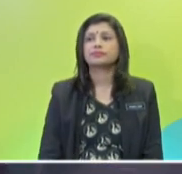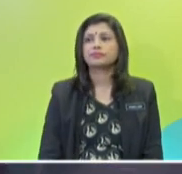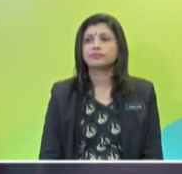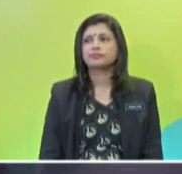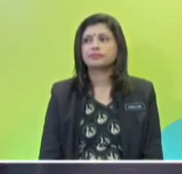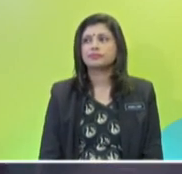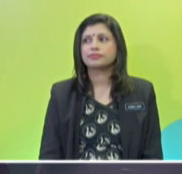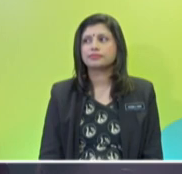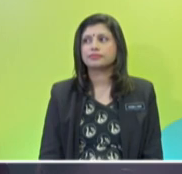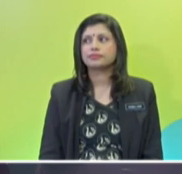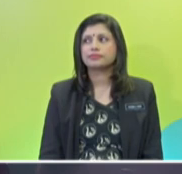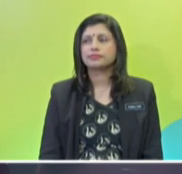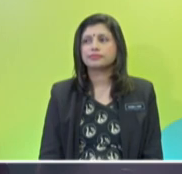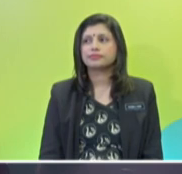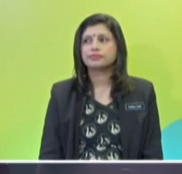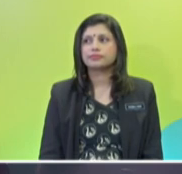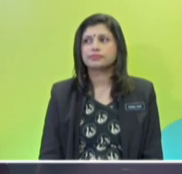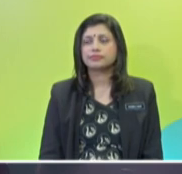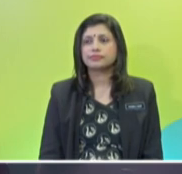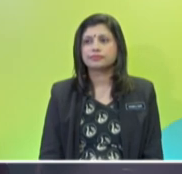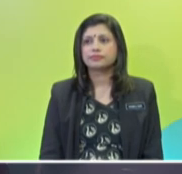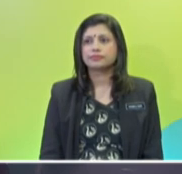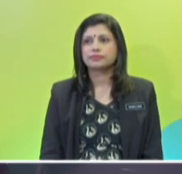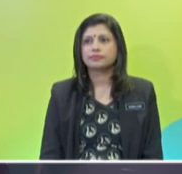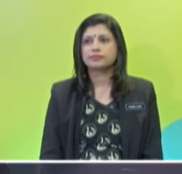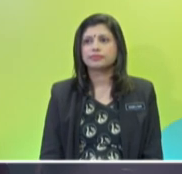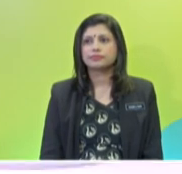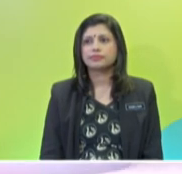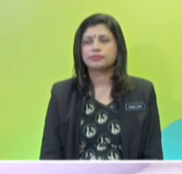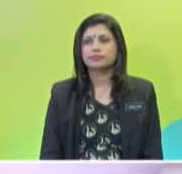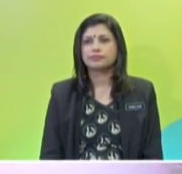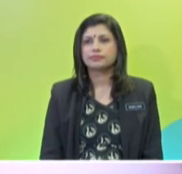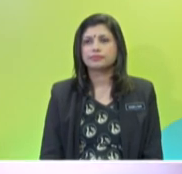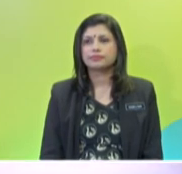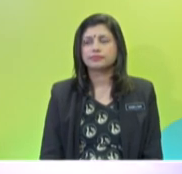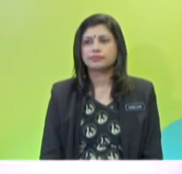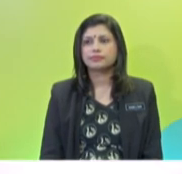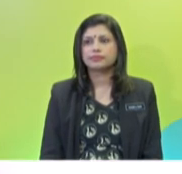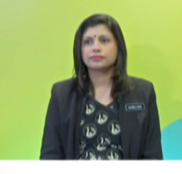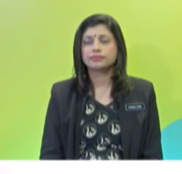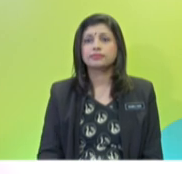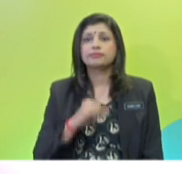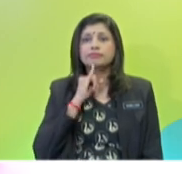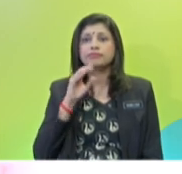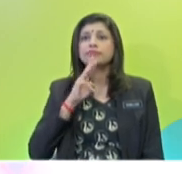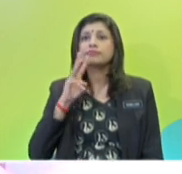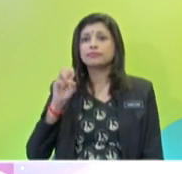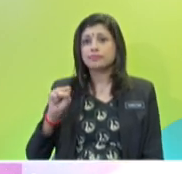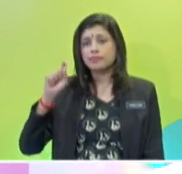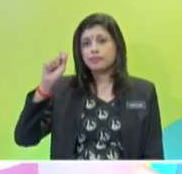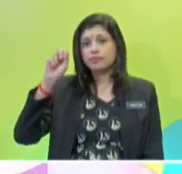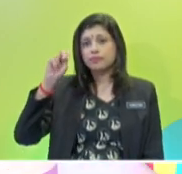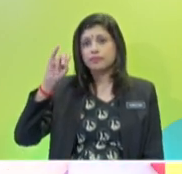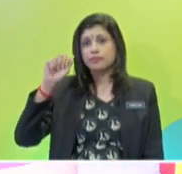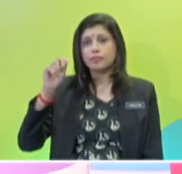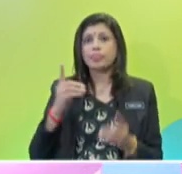All right. Okay, it's girl's turn. It would be Putri. Okay. Okay, Putri, it was Tanya's birthday. Her mother baked a